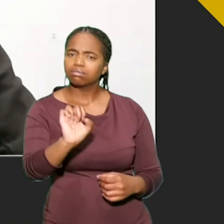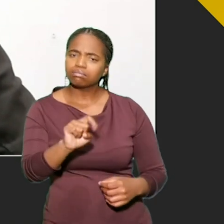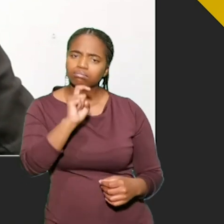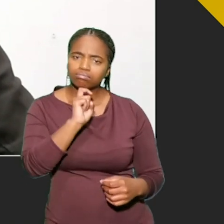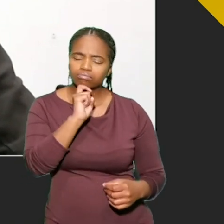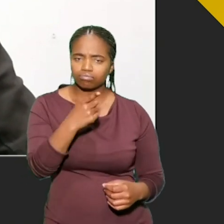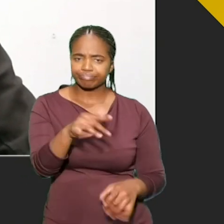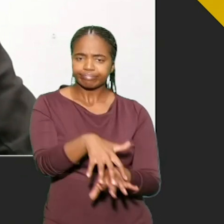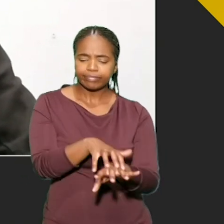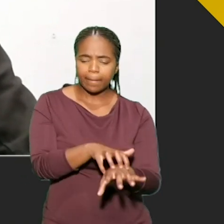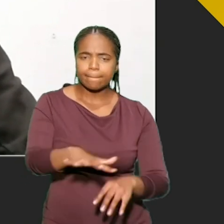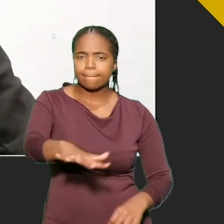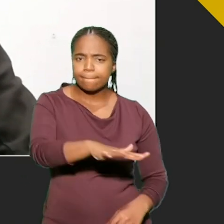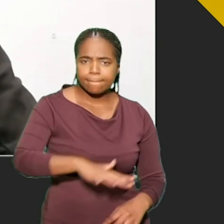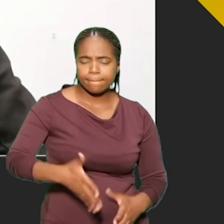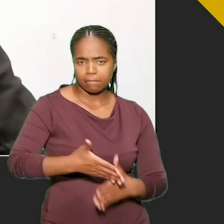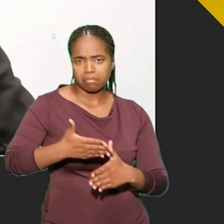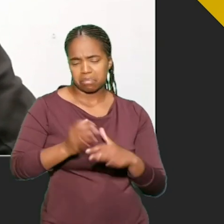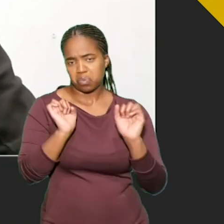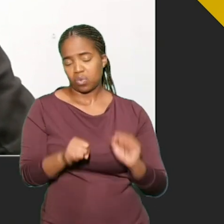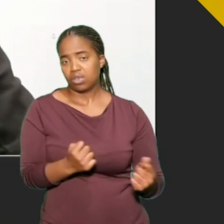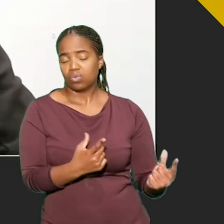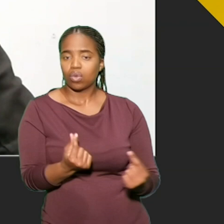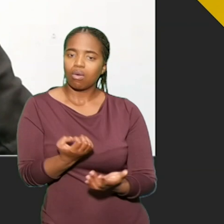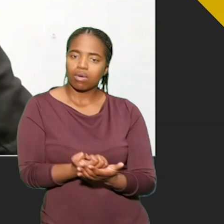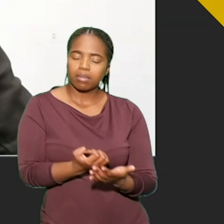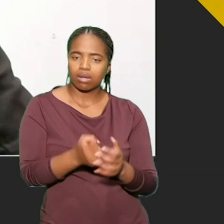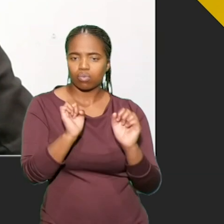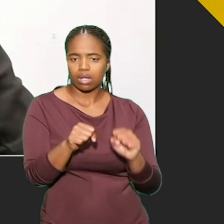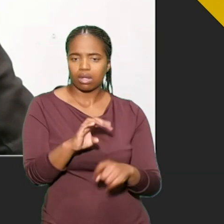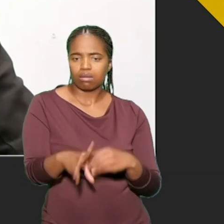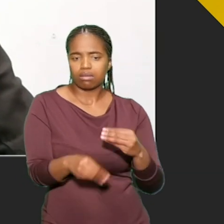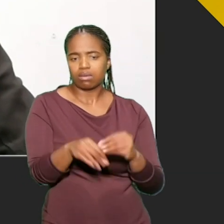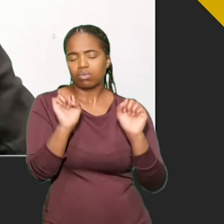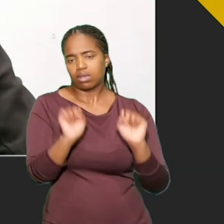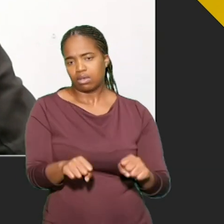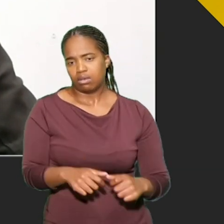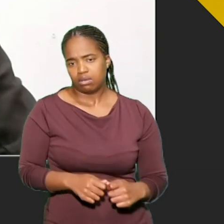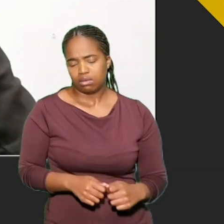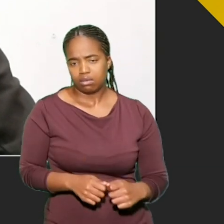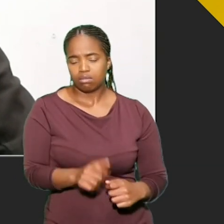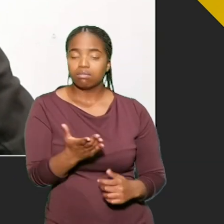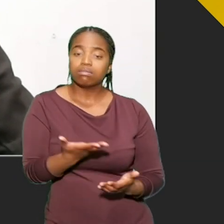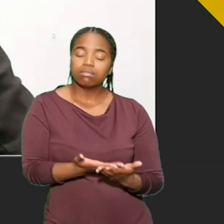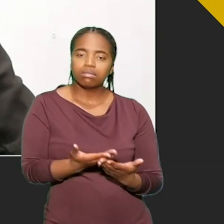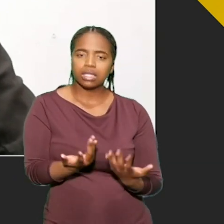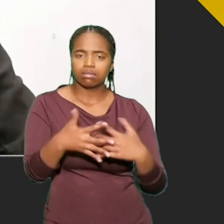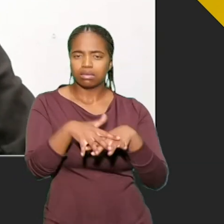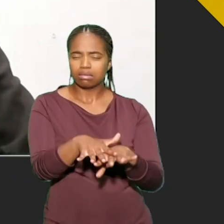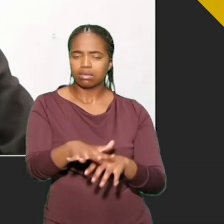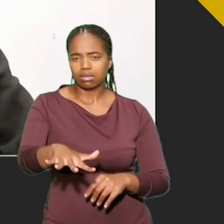to be provided with resources to be able to use that land, we can economically participate and also be able to integrate that